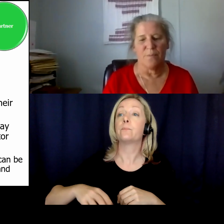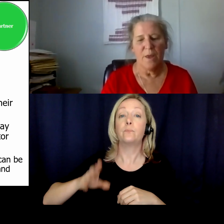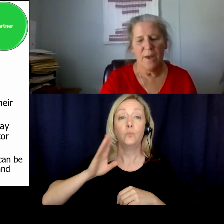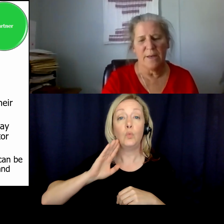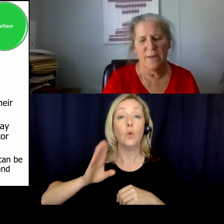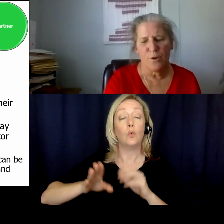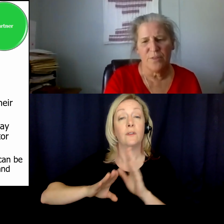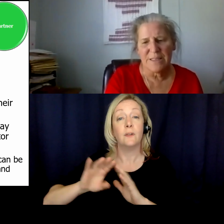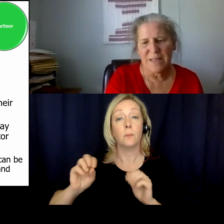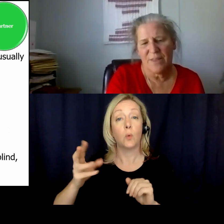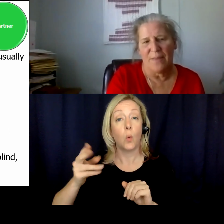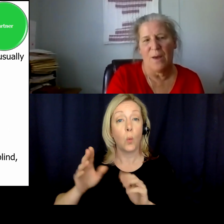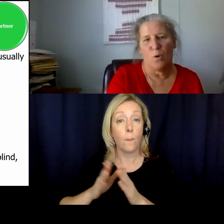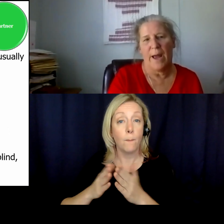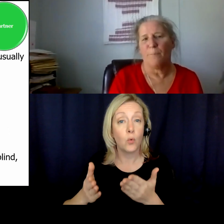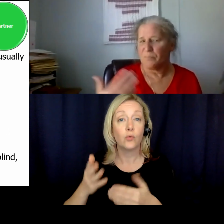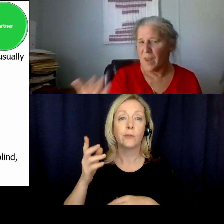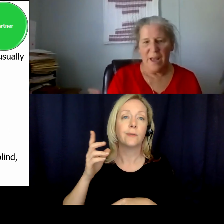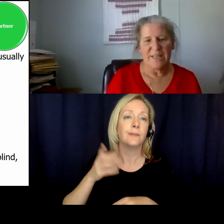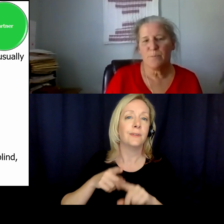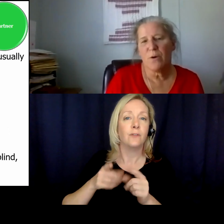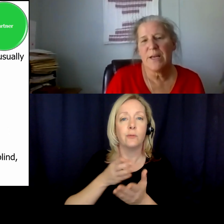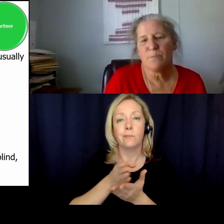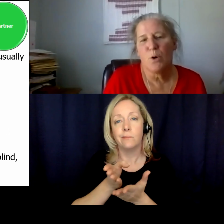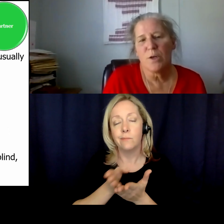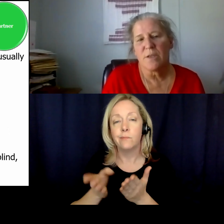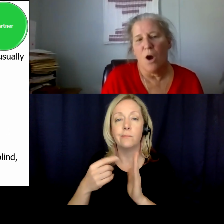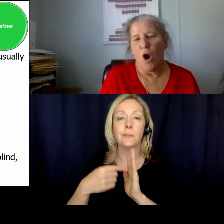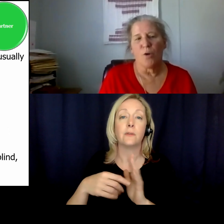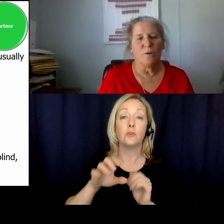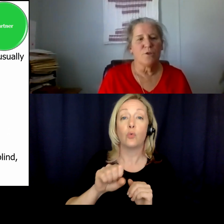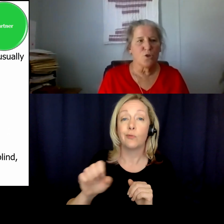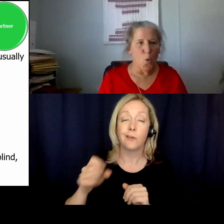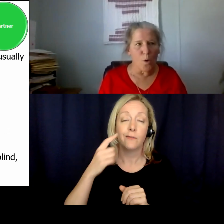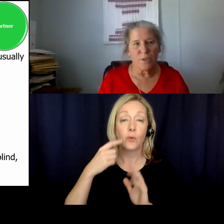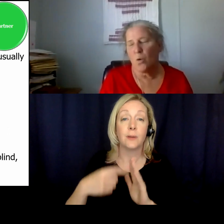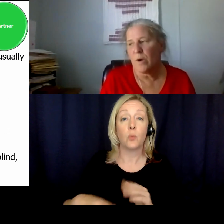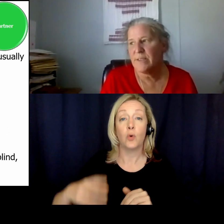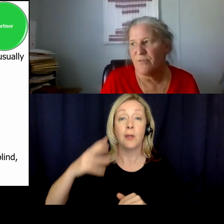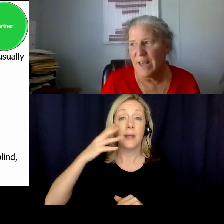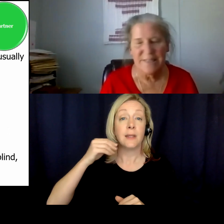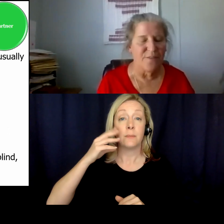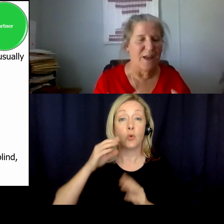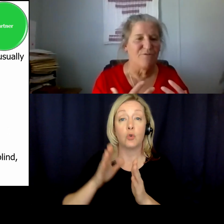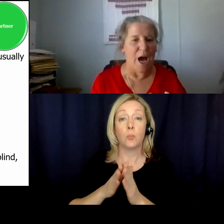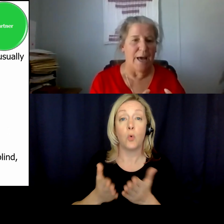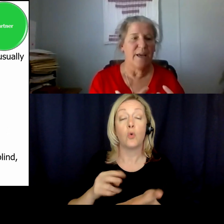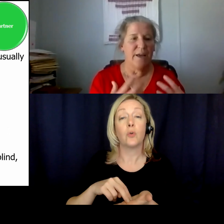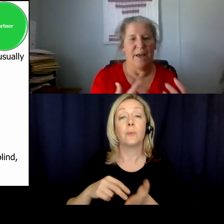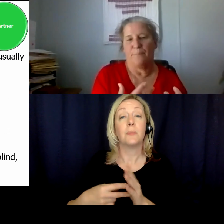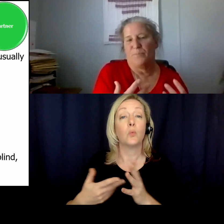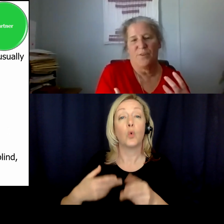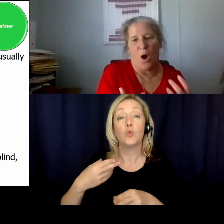stories, and different things like that will help. Experience books are those short stories of things that they've